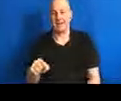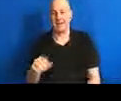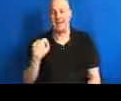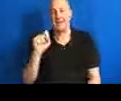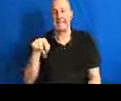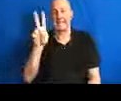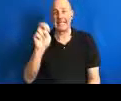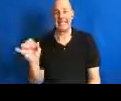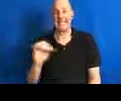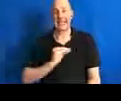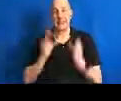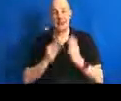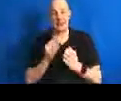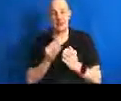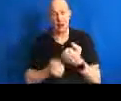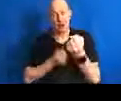fem-owned businesses.